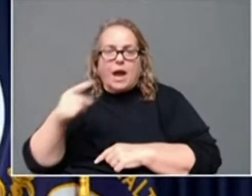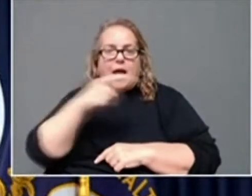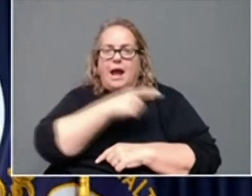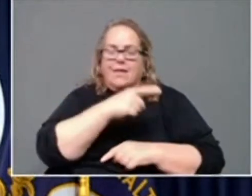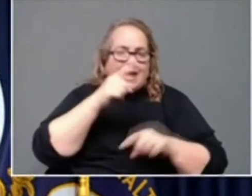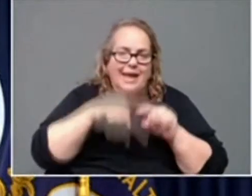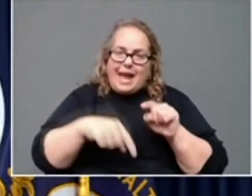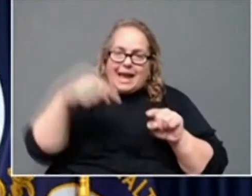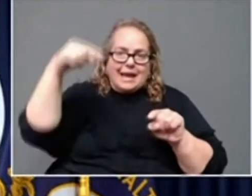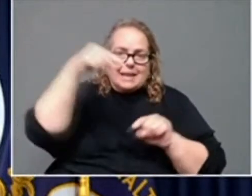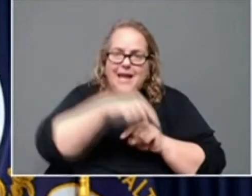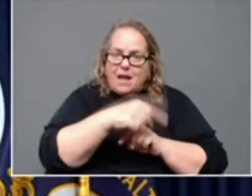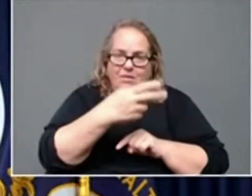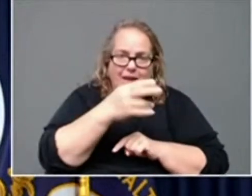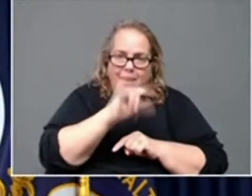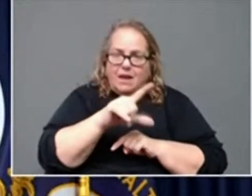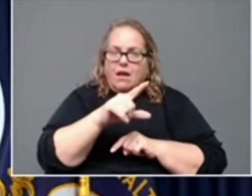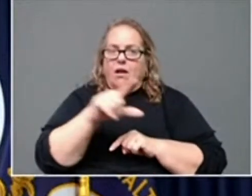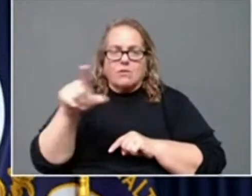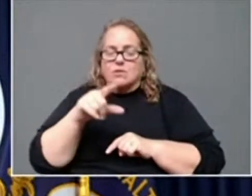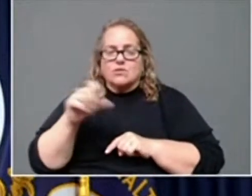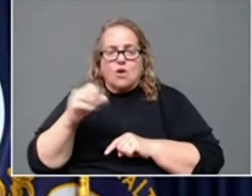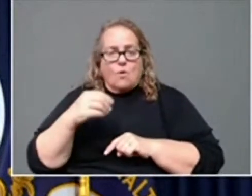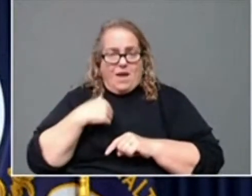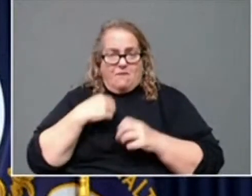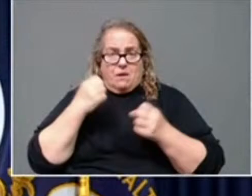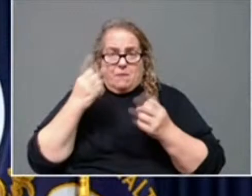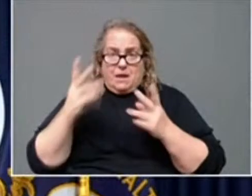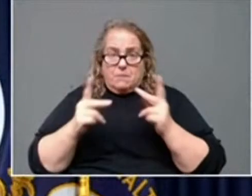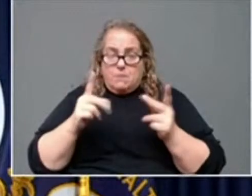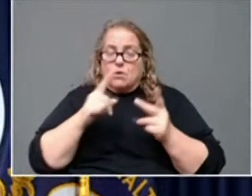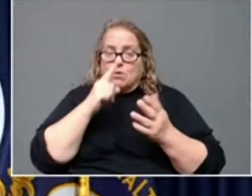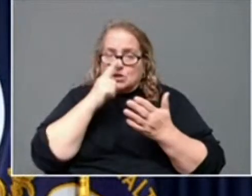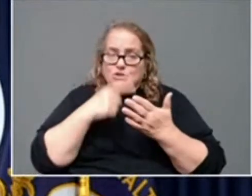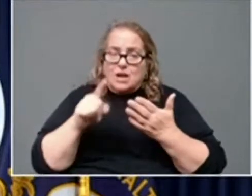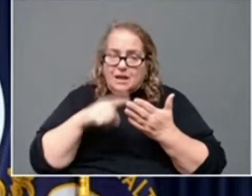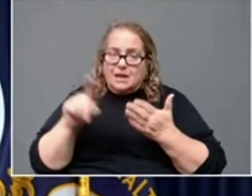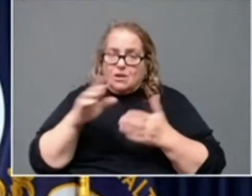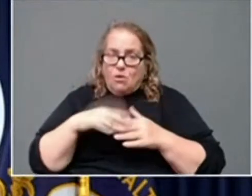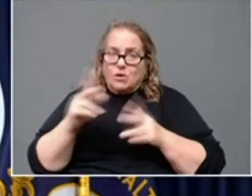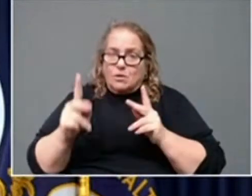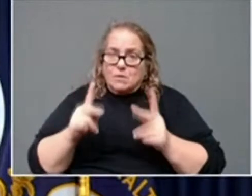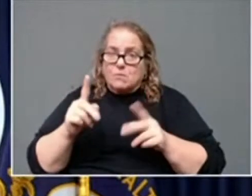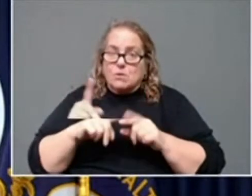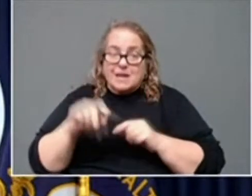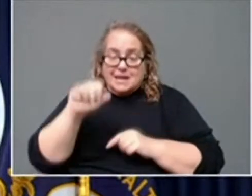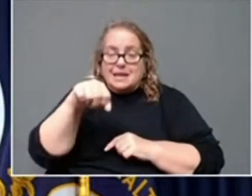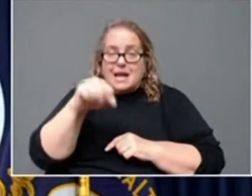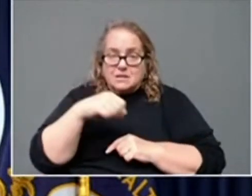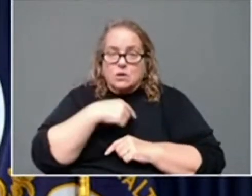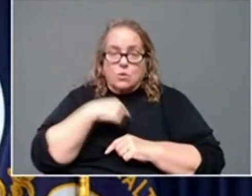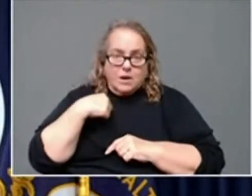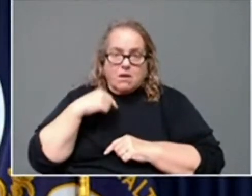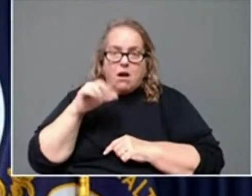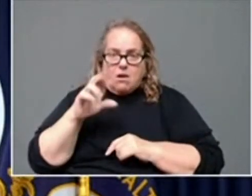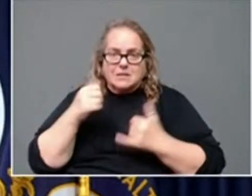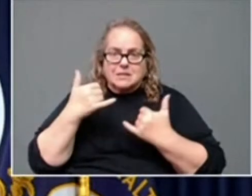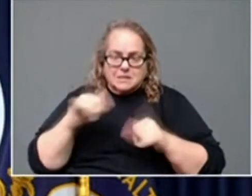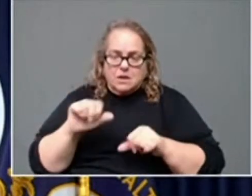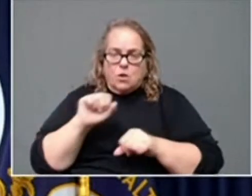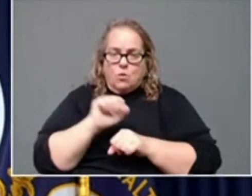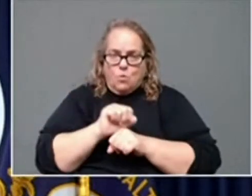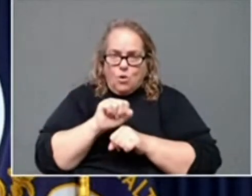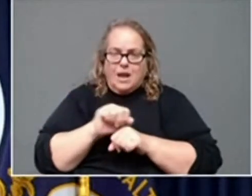And so we've got a lot of people out there checking on a lot of people, but yes, we are still working our way